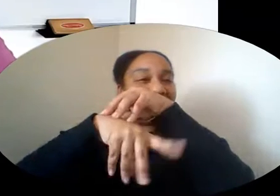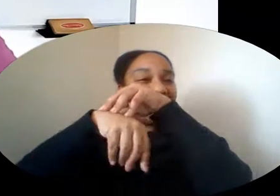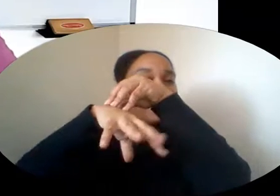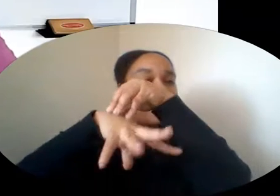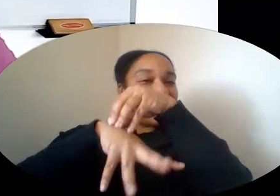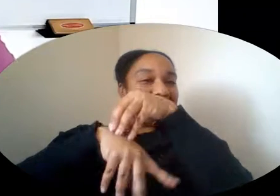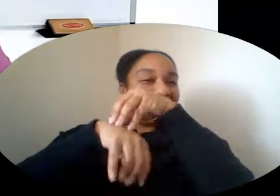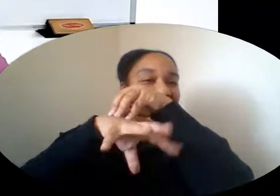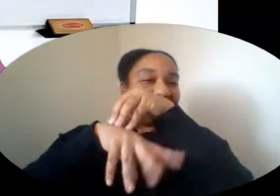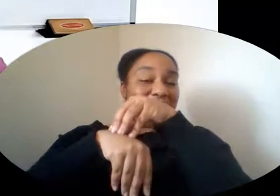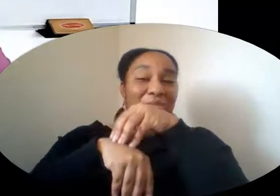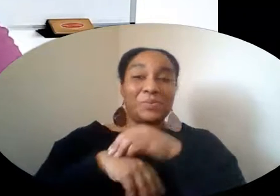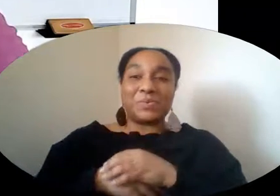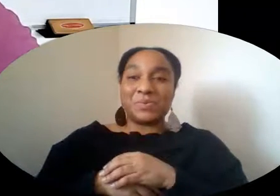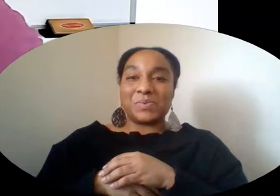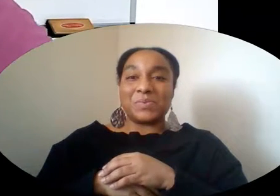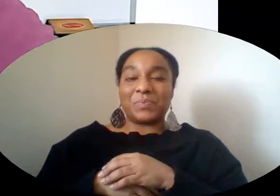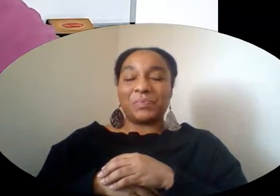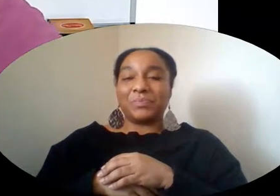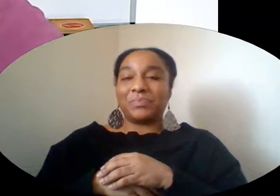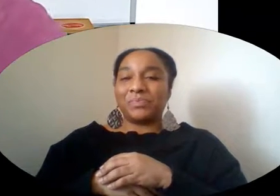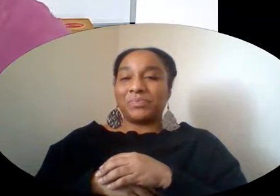jellyfish! Oh my gosh. So,